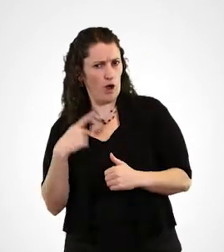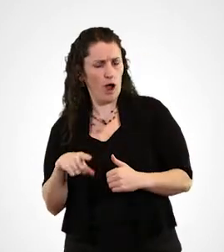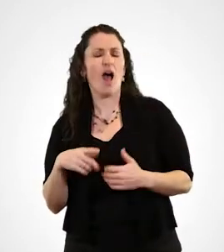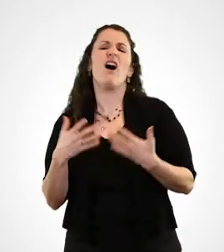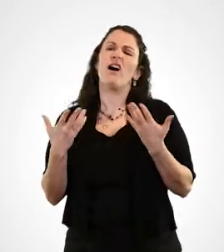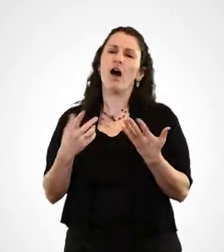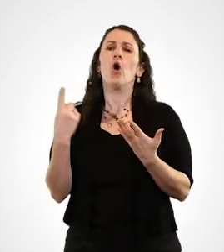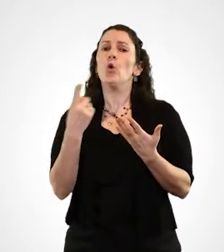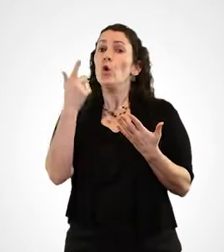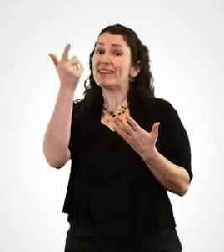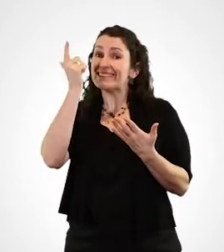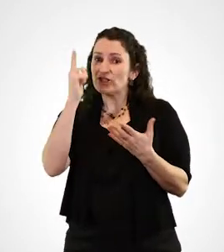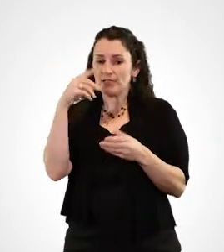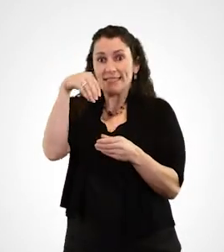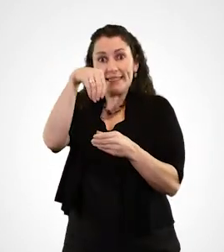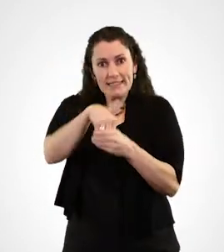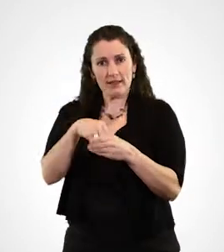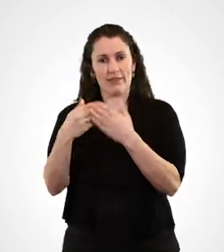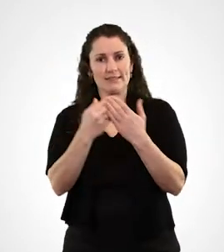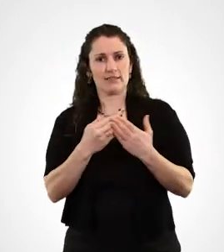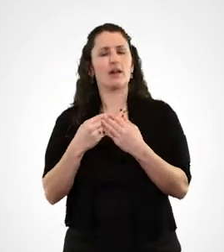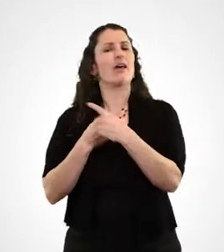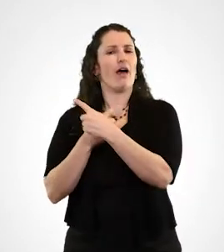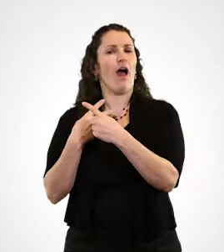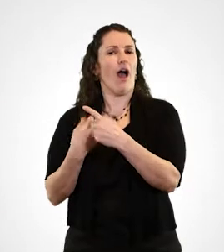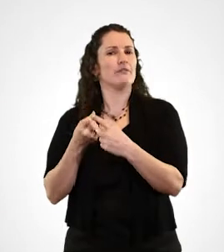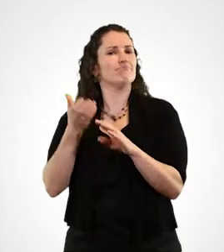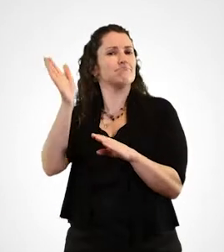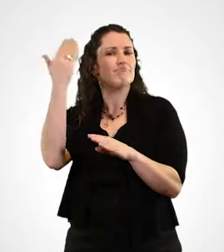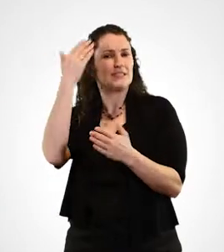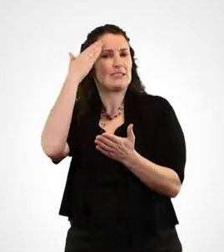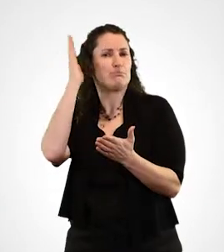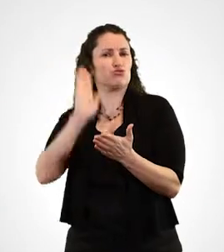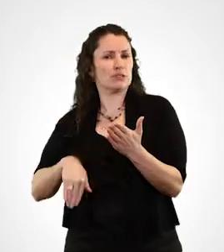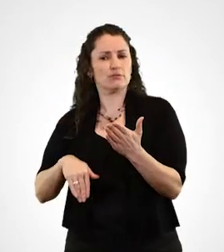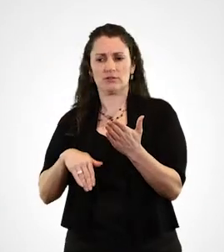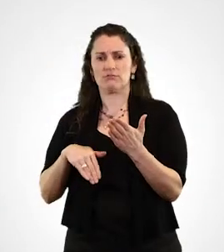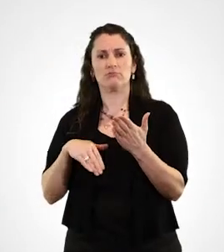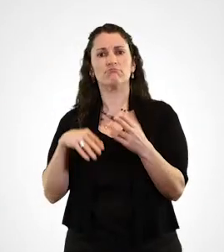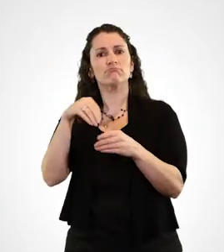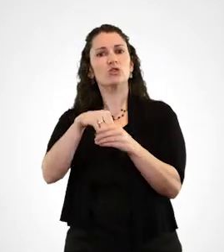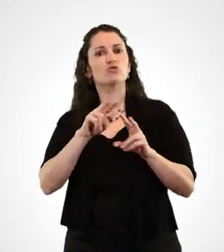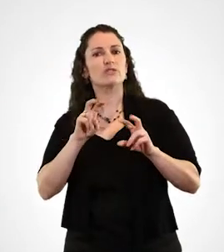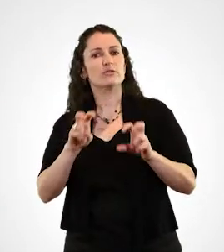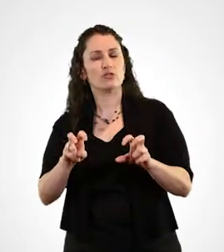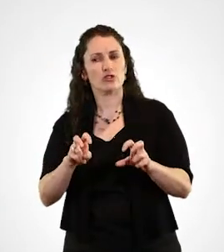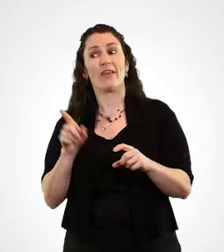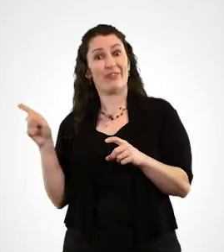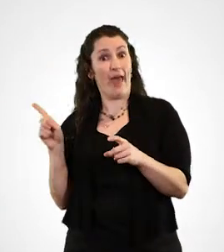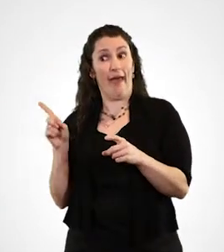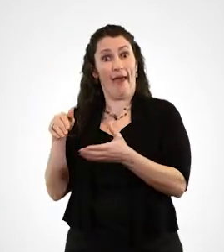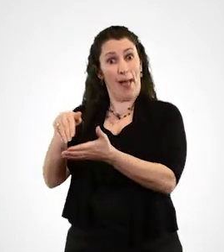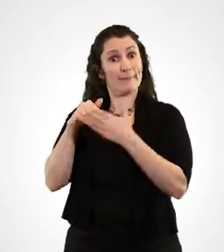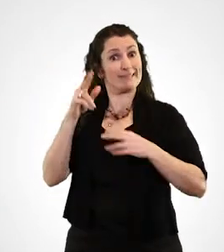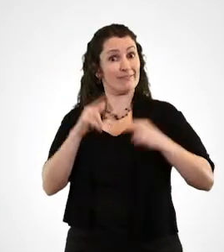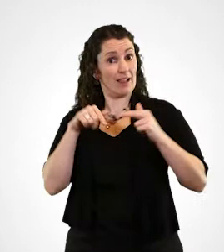Literacy and Deafness teachers. They are whom we call research teachers. They were part of the development of the intervention. These are